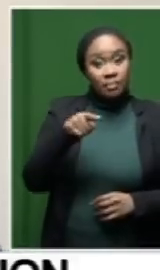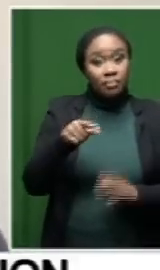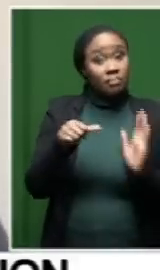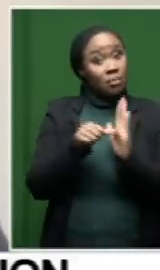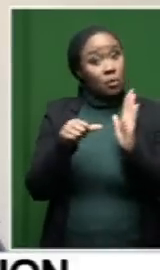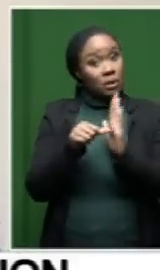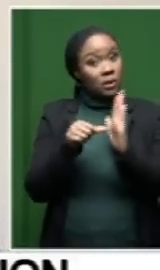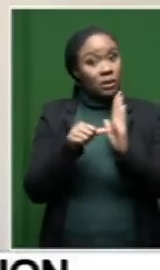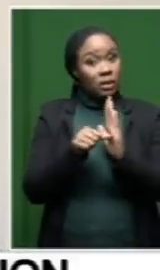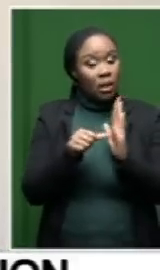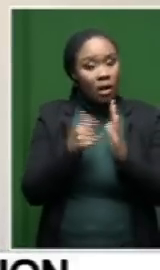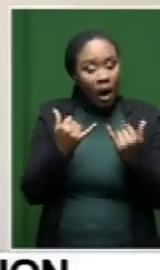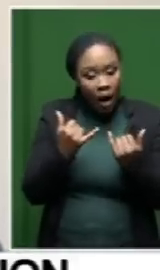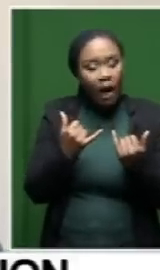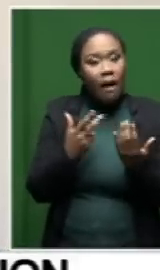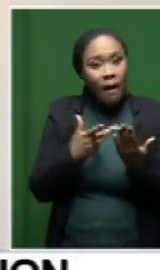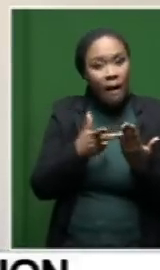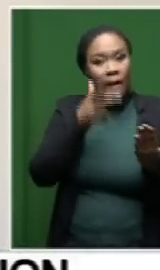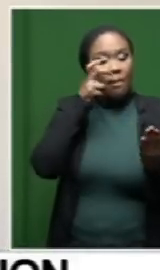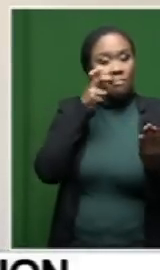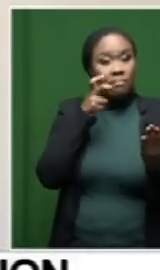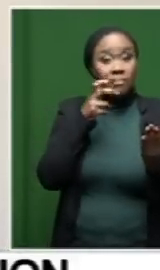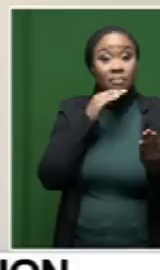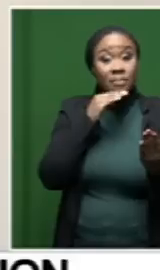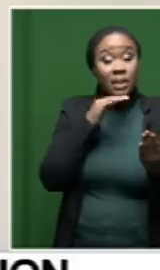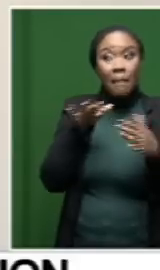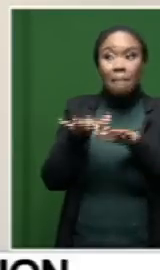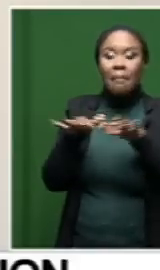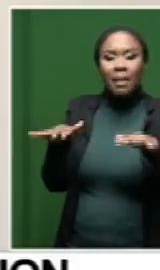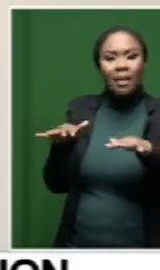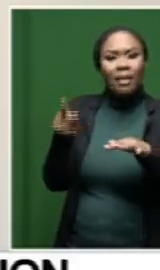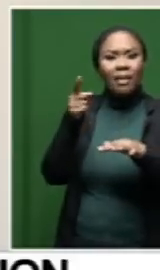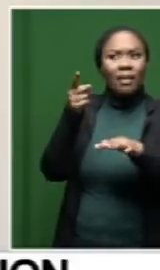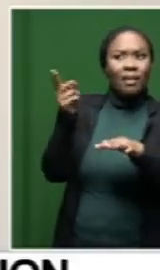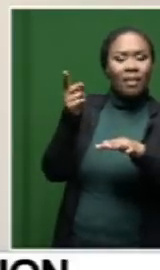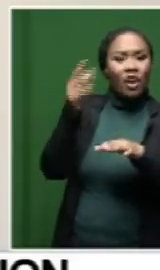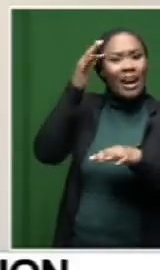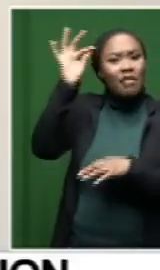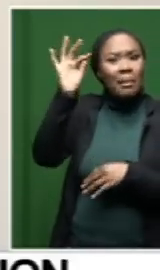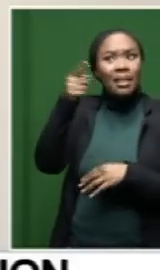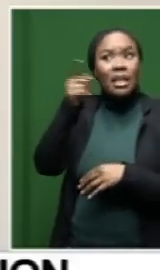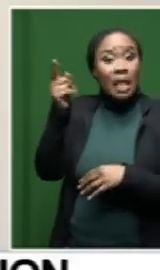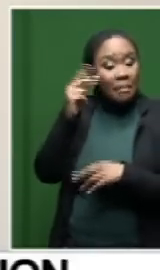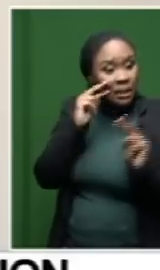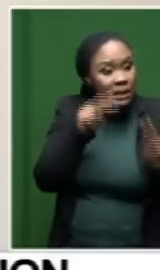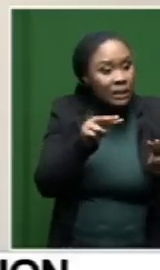it is when the good people in public institutions do nothing, turn a blind eye, protect themselves, protect their